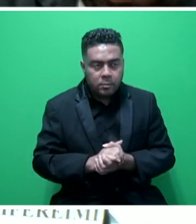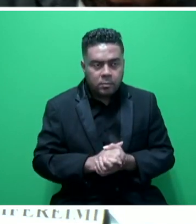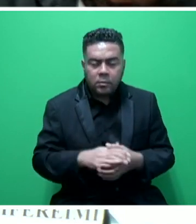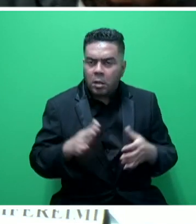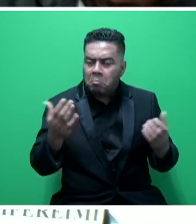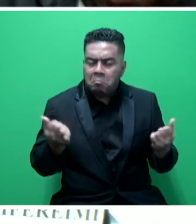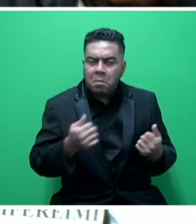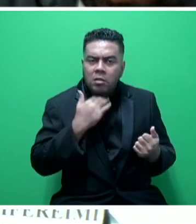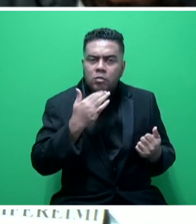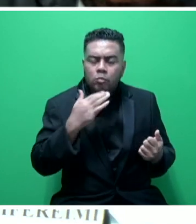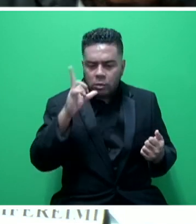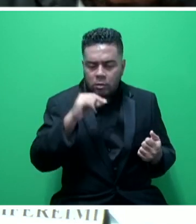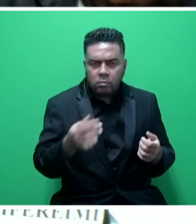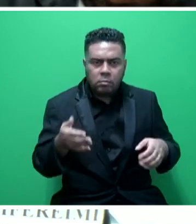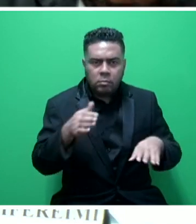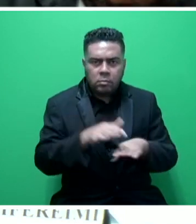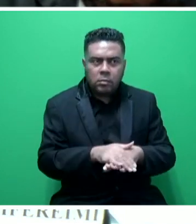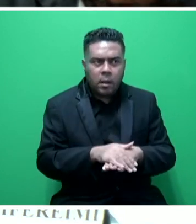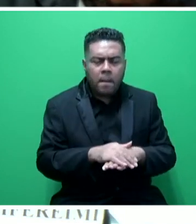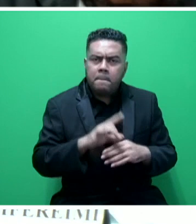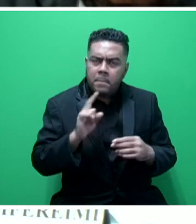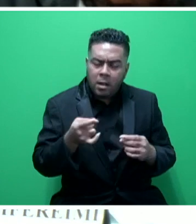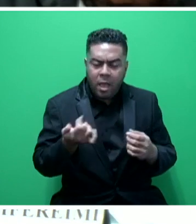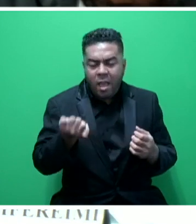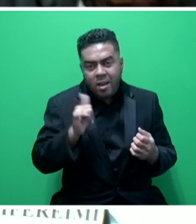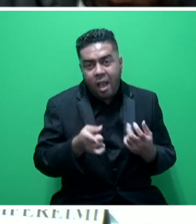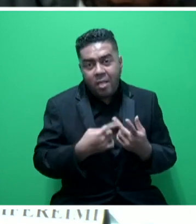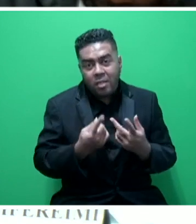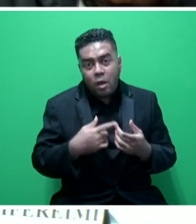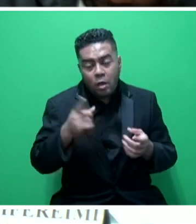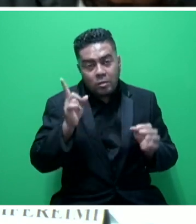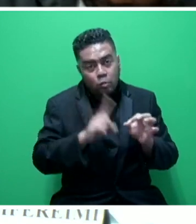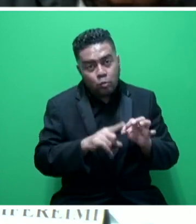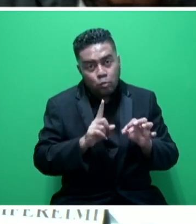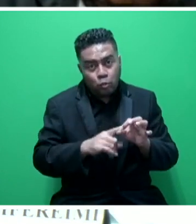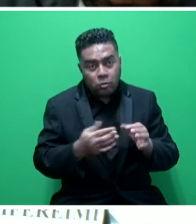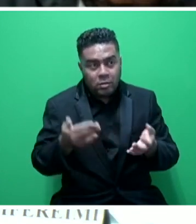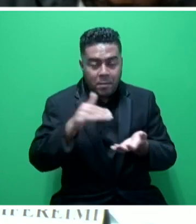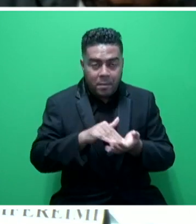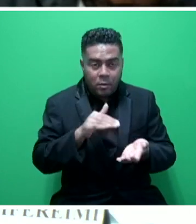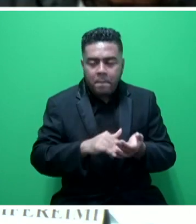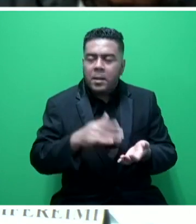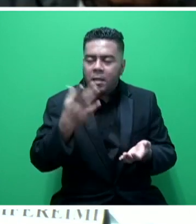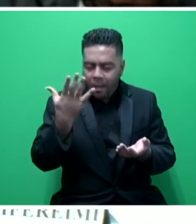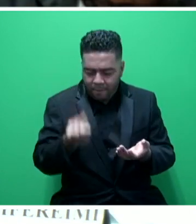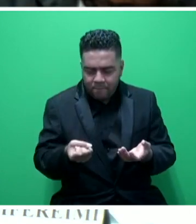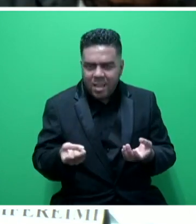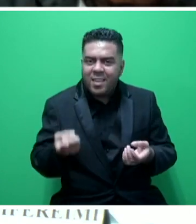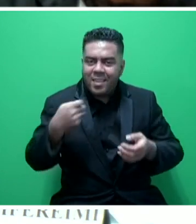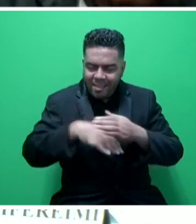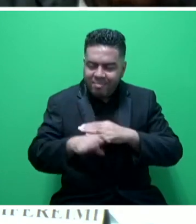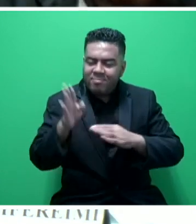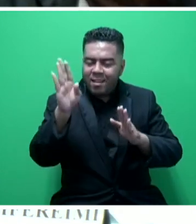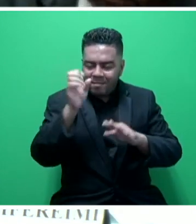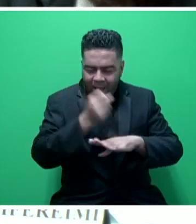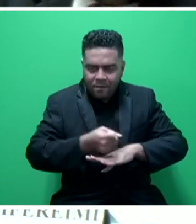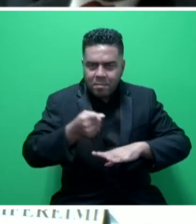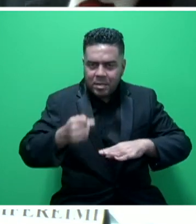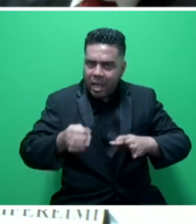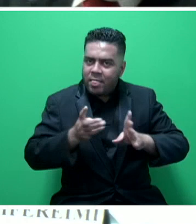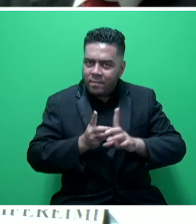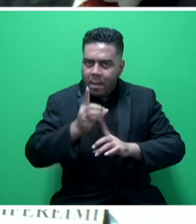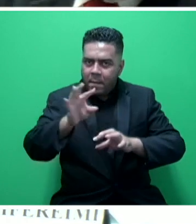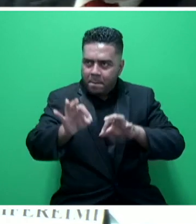much that I can cover, but perhaps if there are any supplementary questions, but it's all in the government